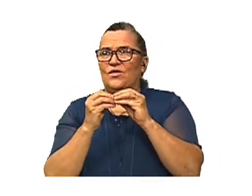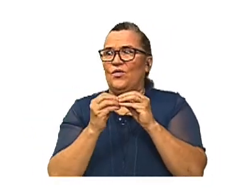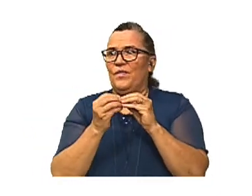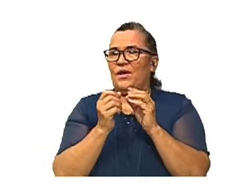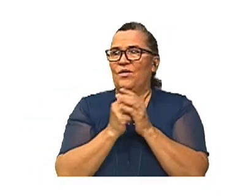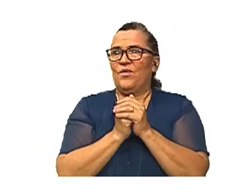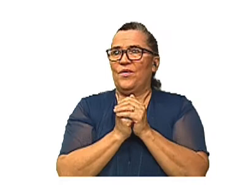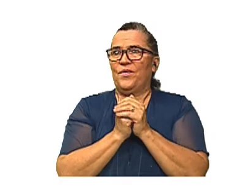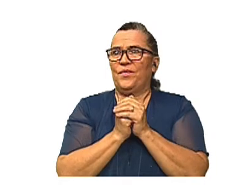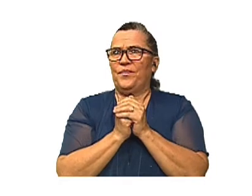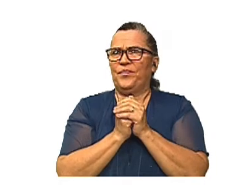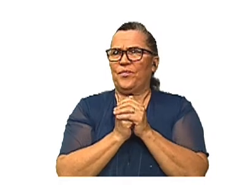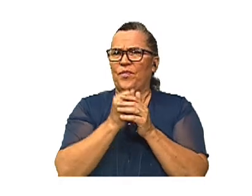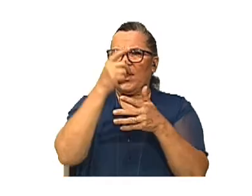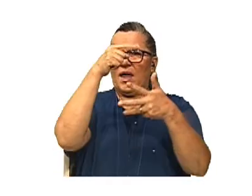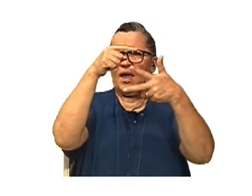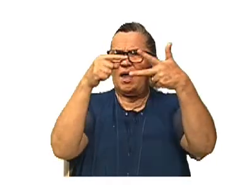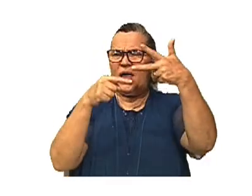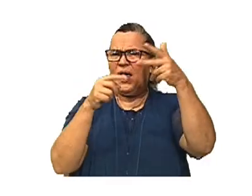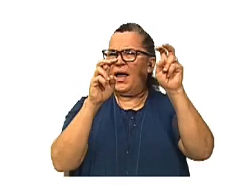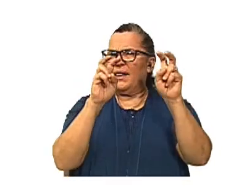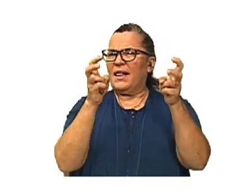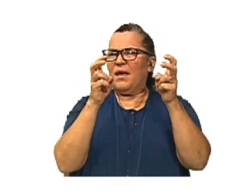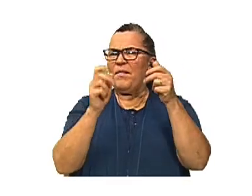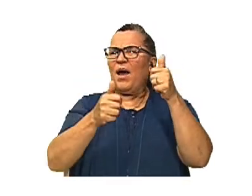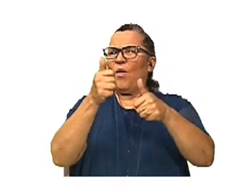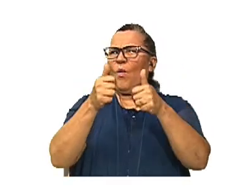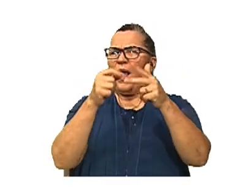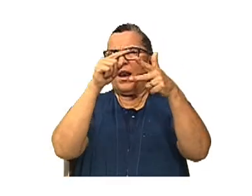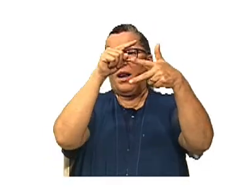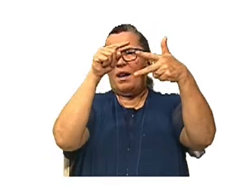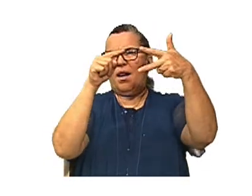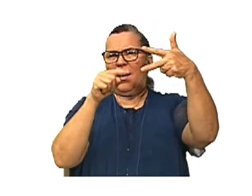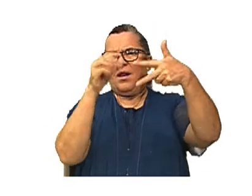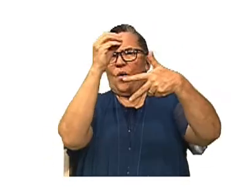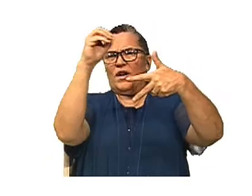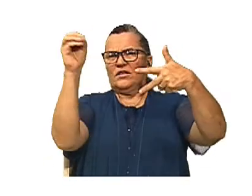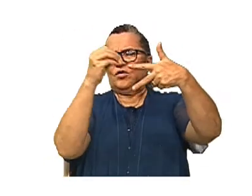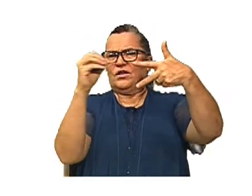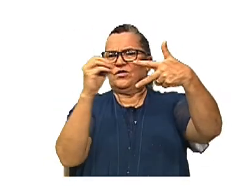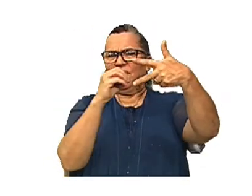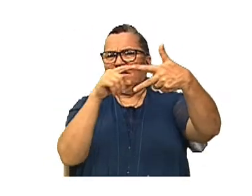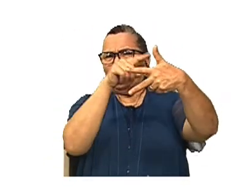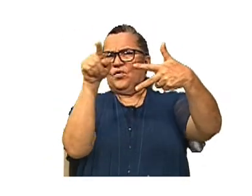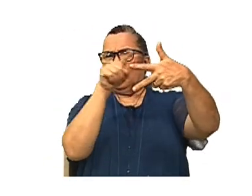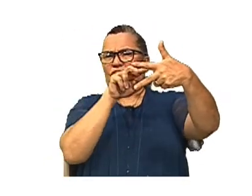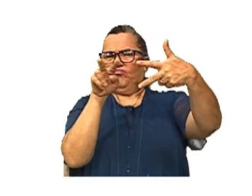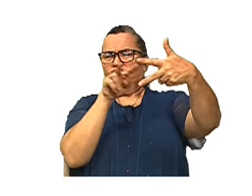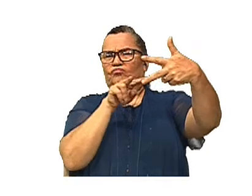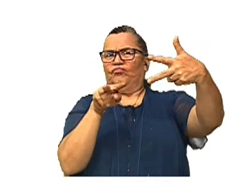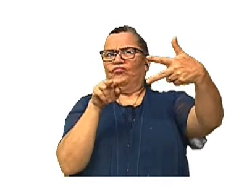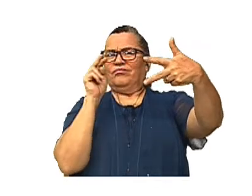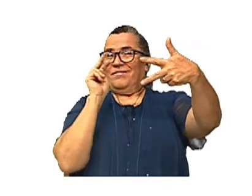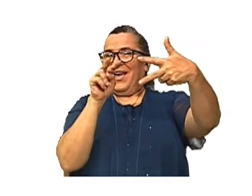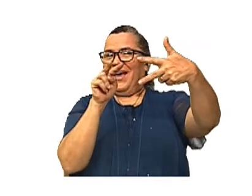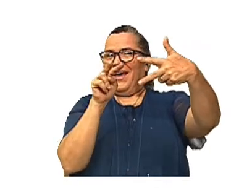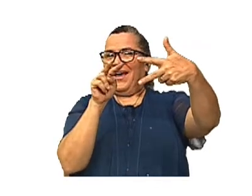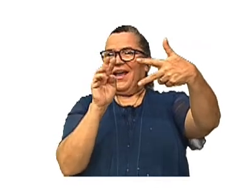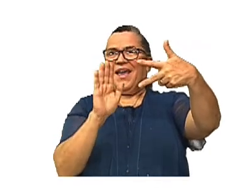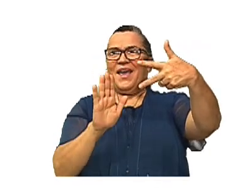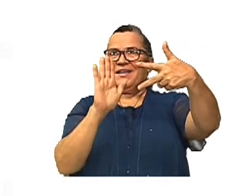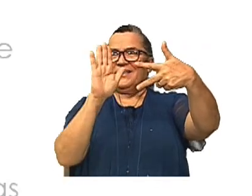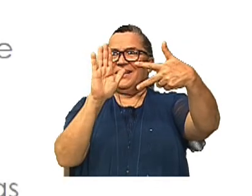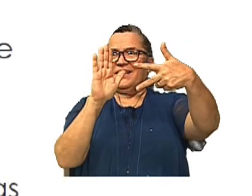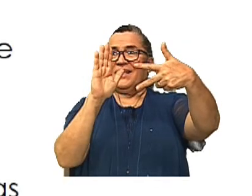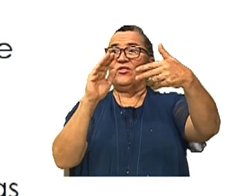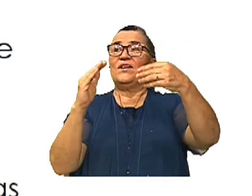Okay. What do you think the topic may be? Look at that sentences. Look at those sentences, guys. Excellent. Let's